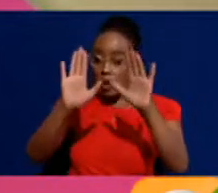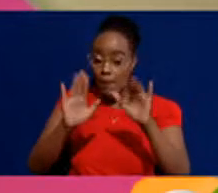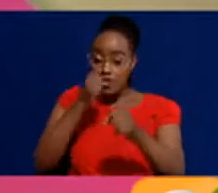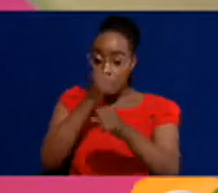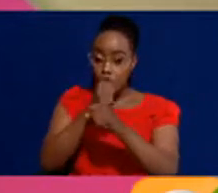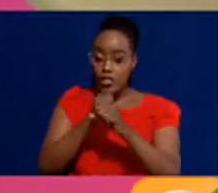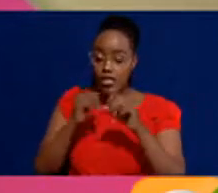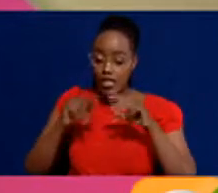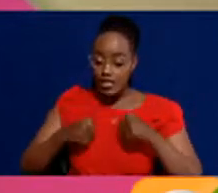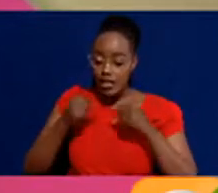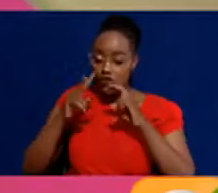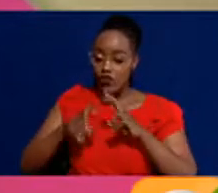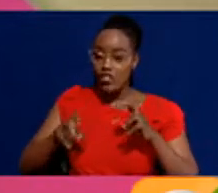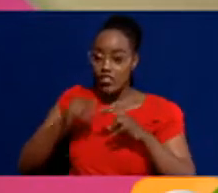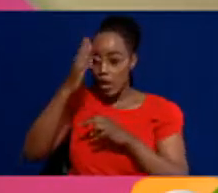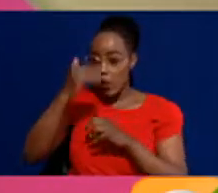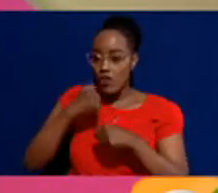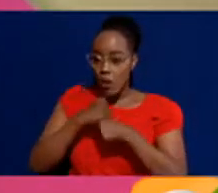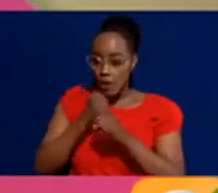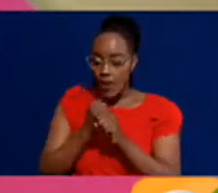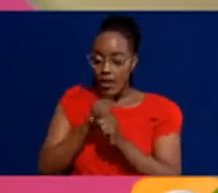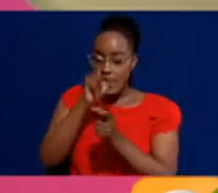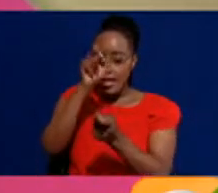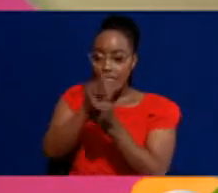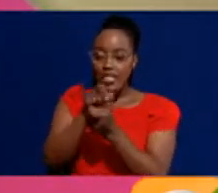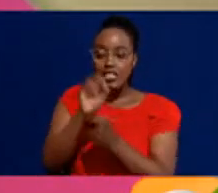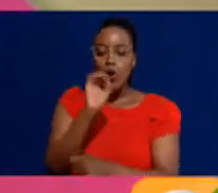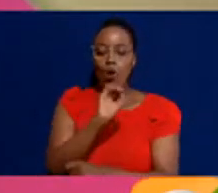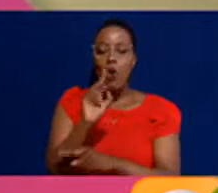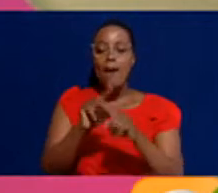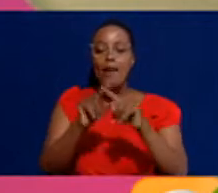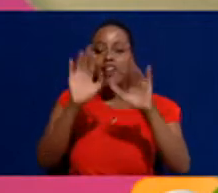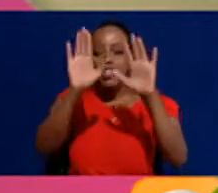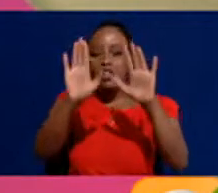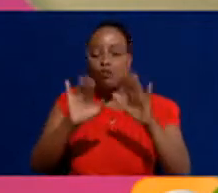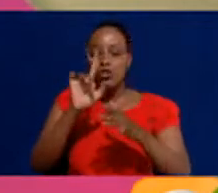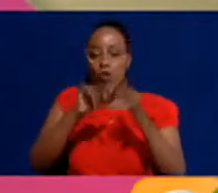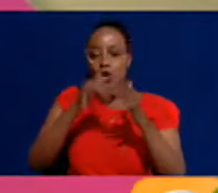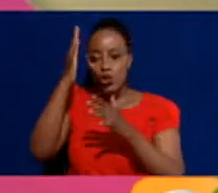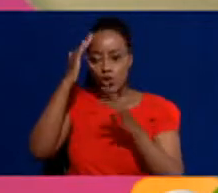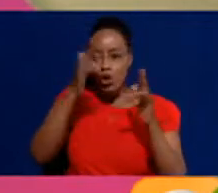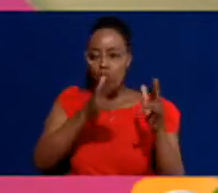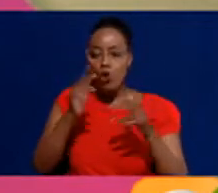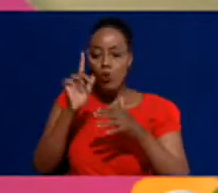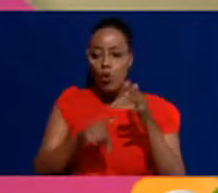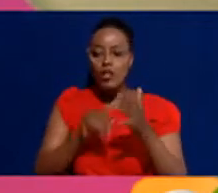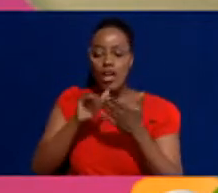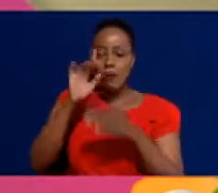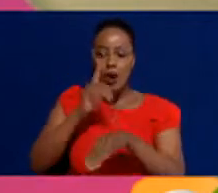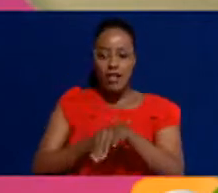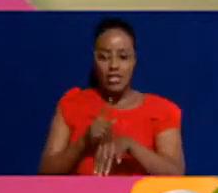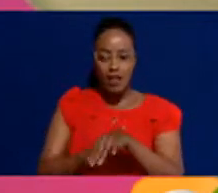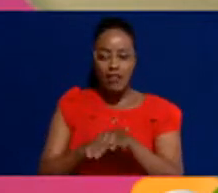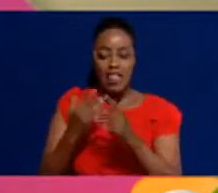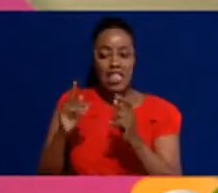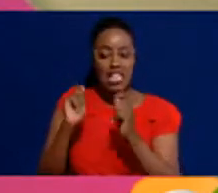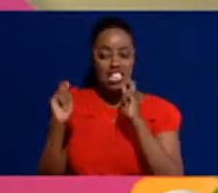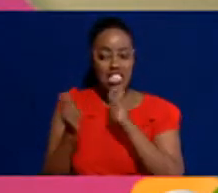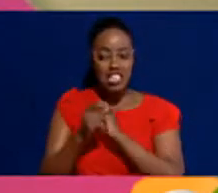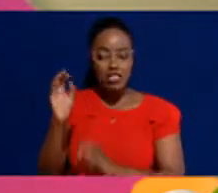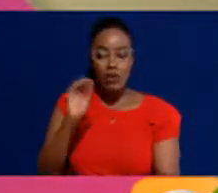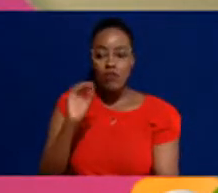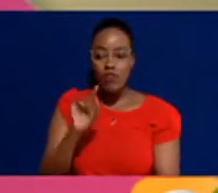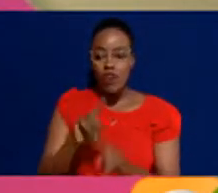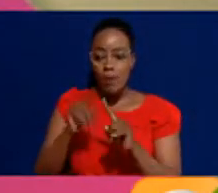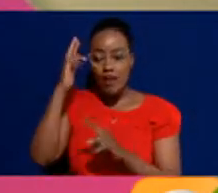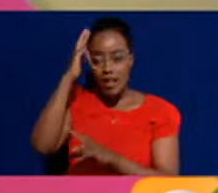the self-check is not because you will make the diagnosis. The importance is that you will know what's normal for you, because most times things will not change. But